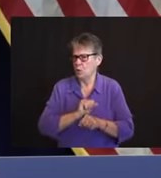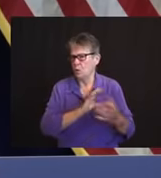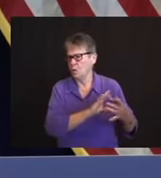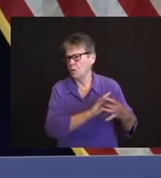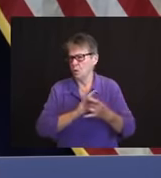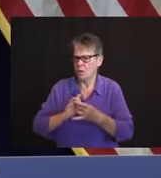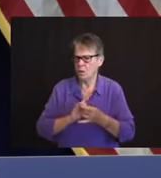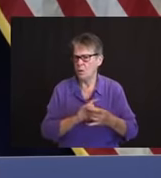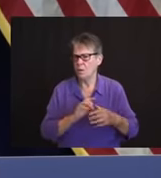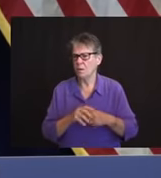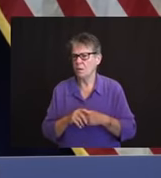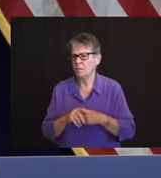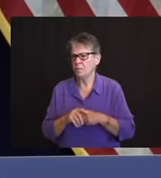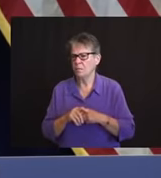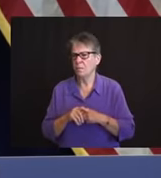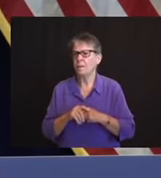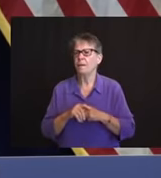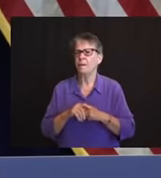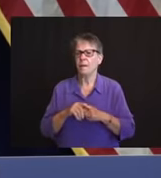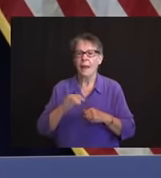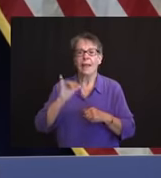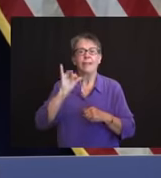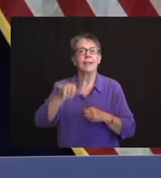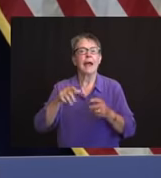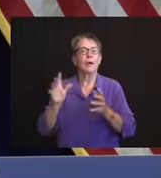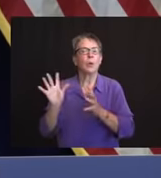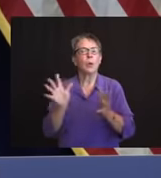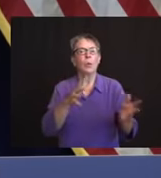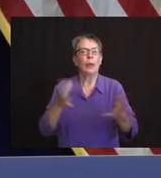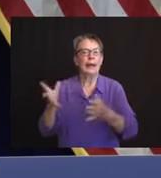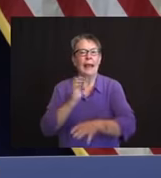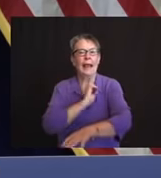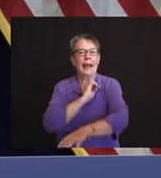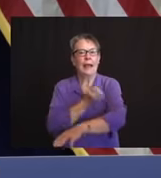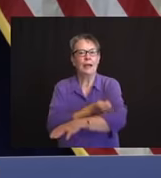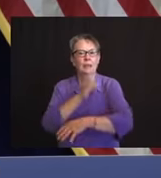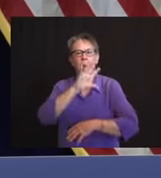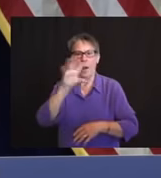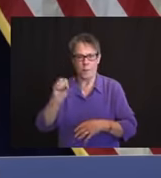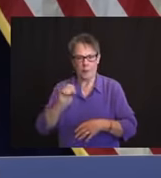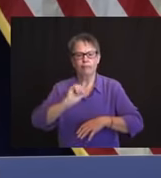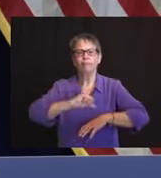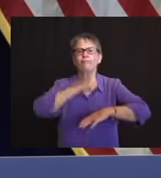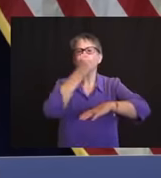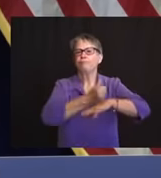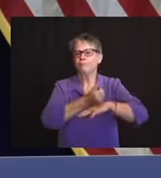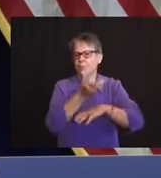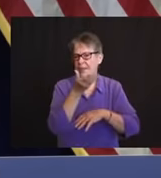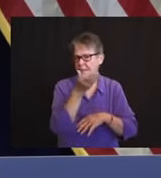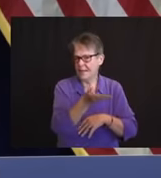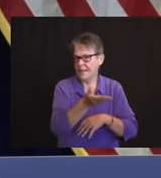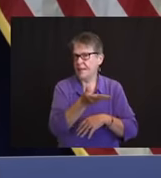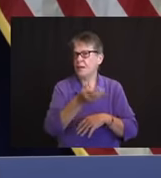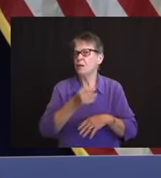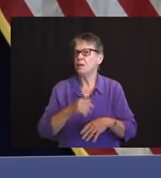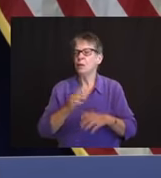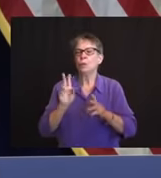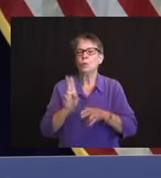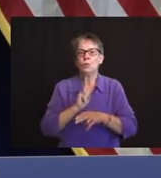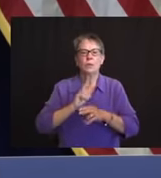largest offshore wind farm in the country. We are extremely proud of this progress, and we encourage